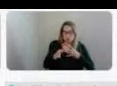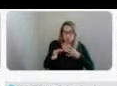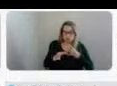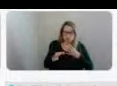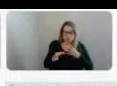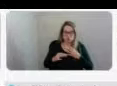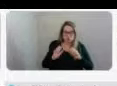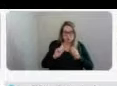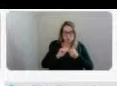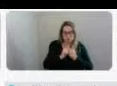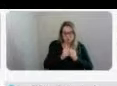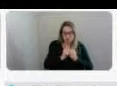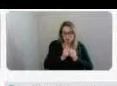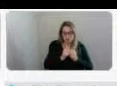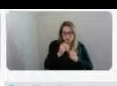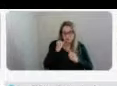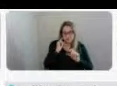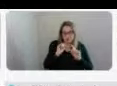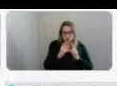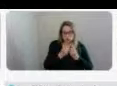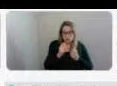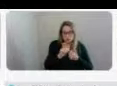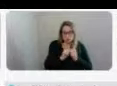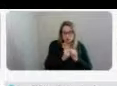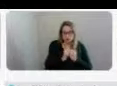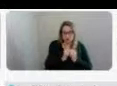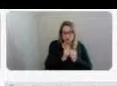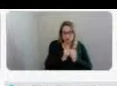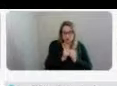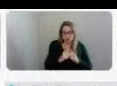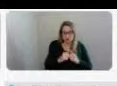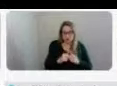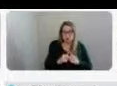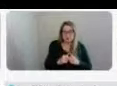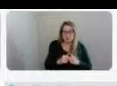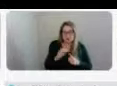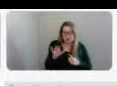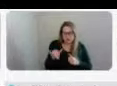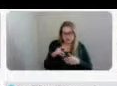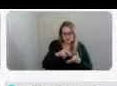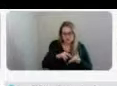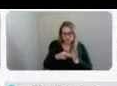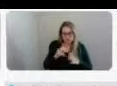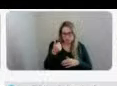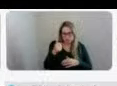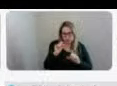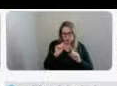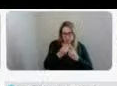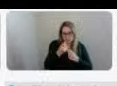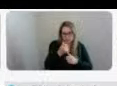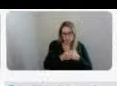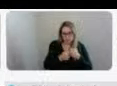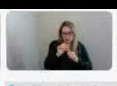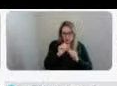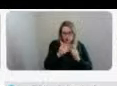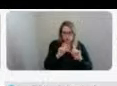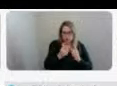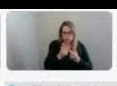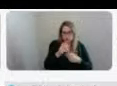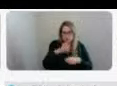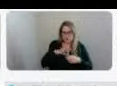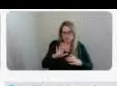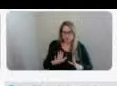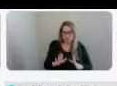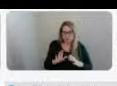competitive if the districts were competitive ideally this would mean 10 districts for each group of voters